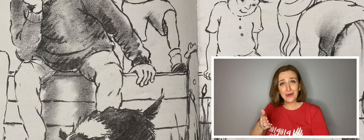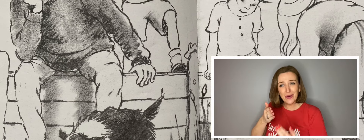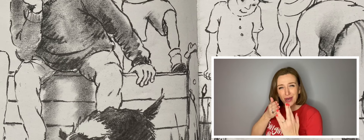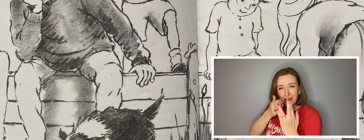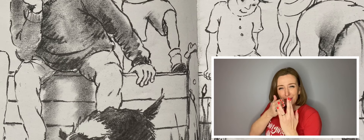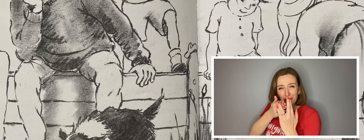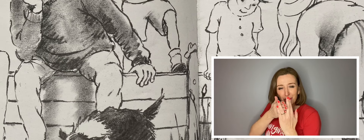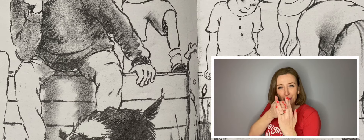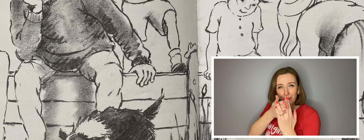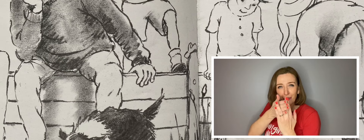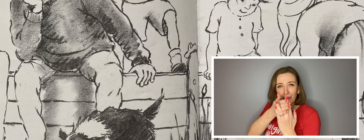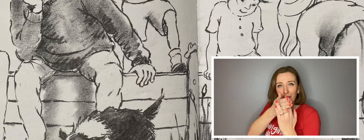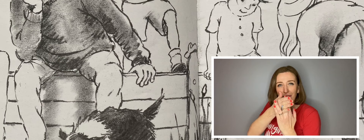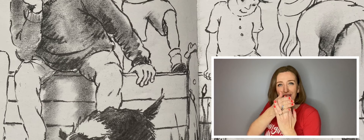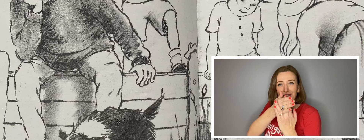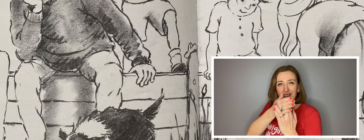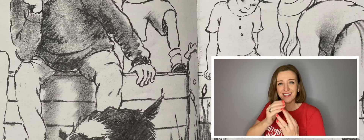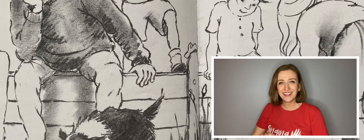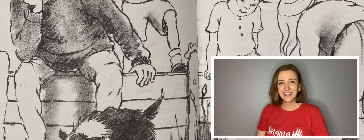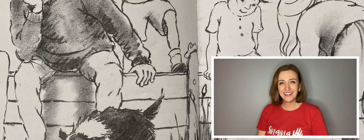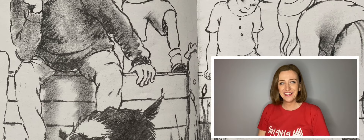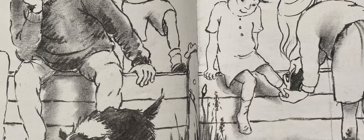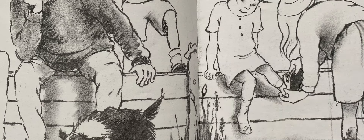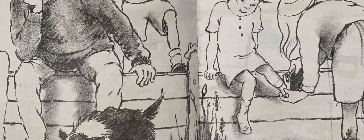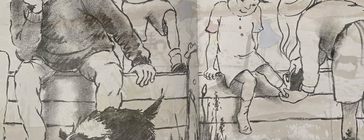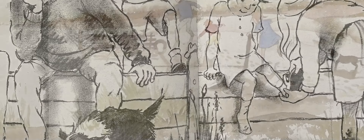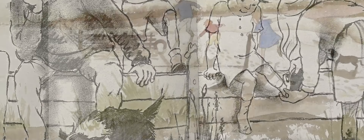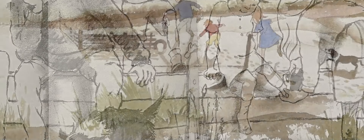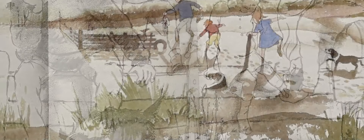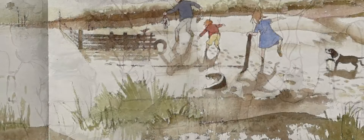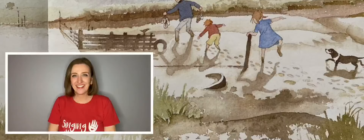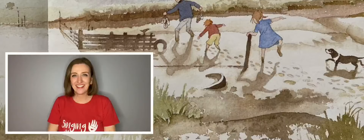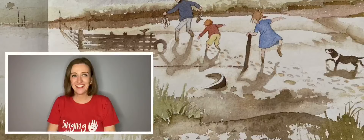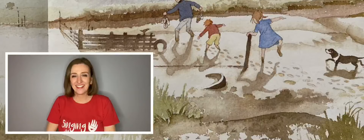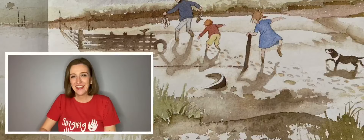go through it.